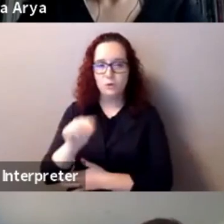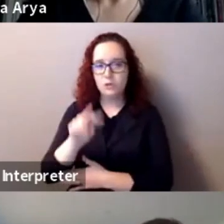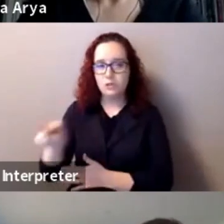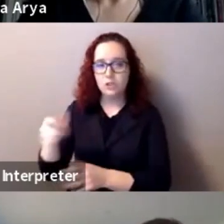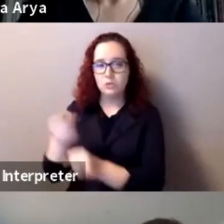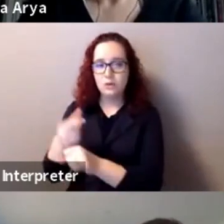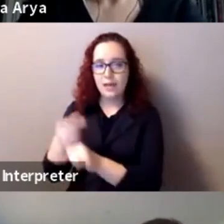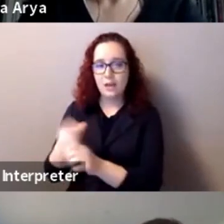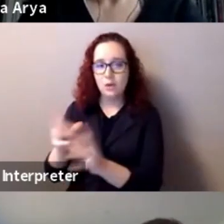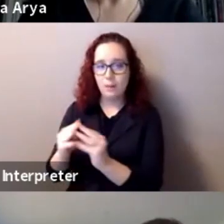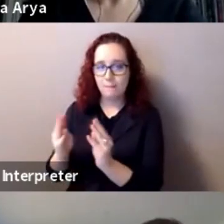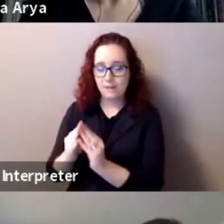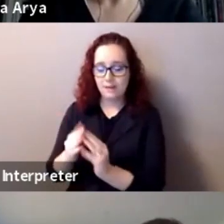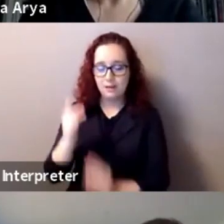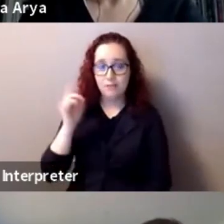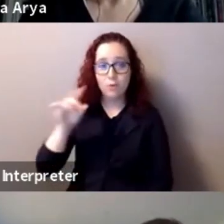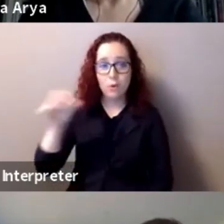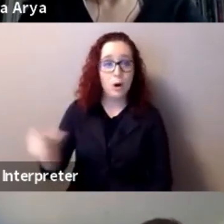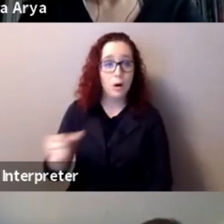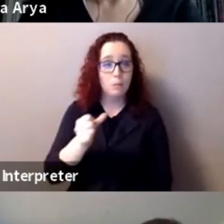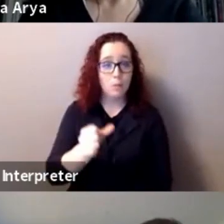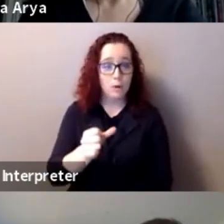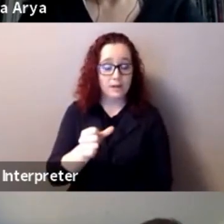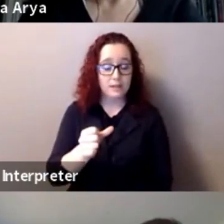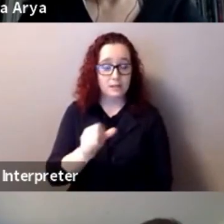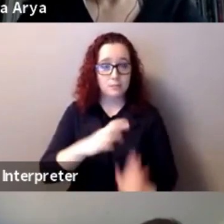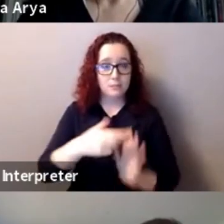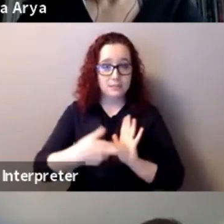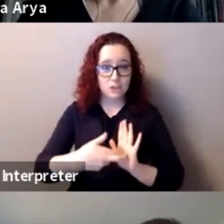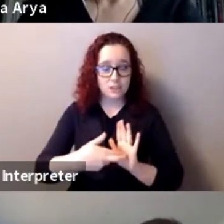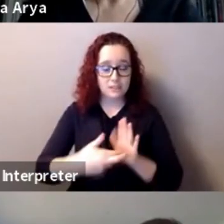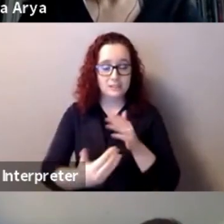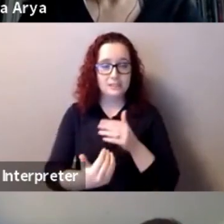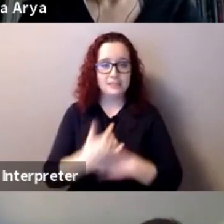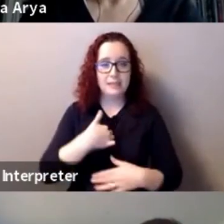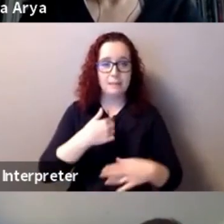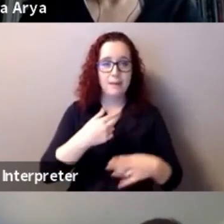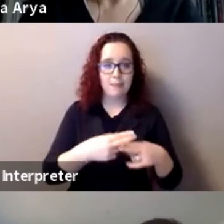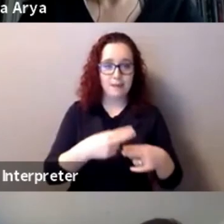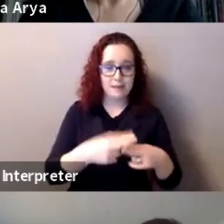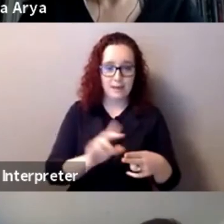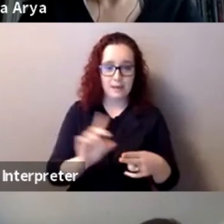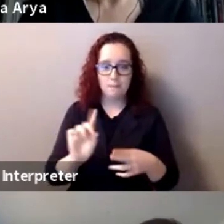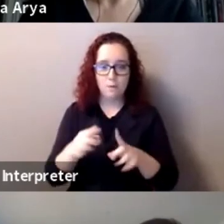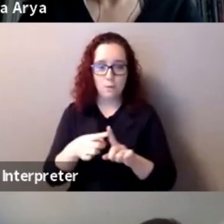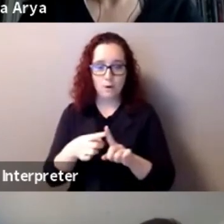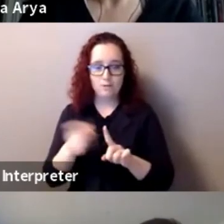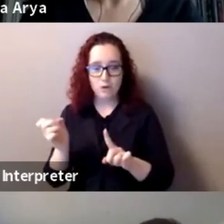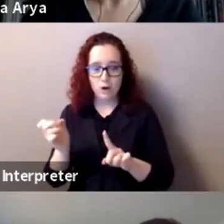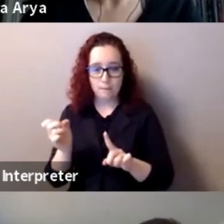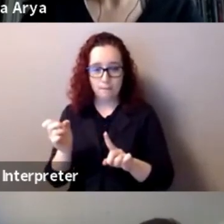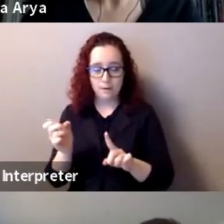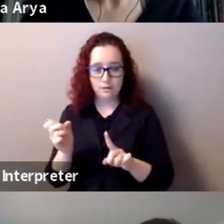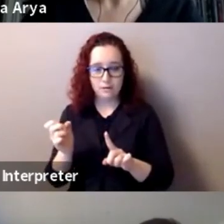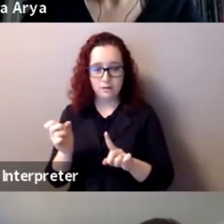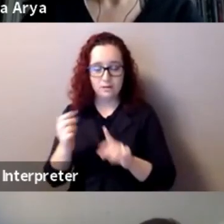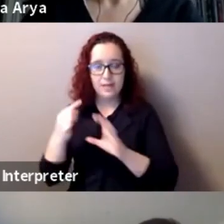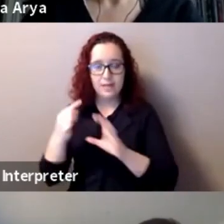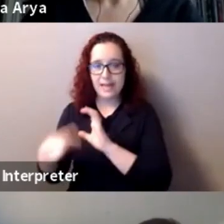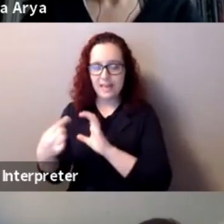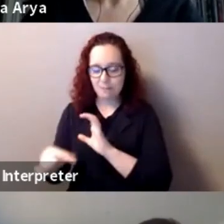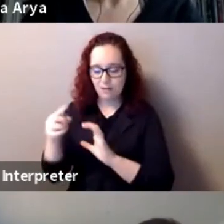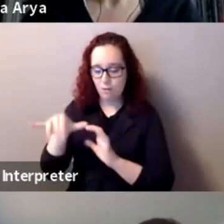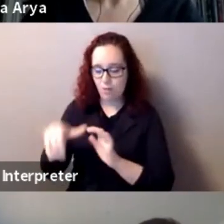for any of your appointed positions, do send me the name, the affiliation, and the email address once you know who that person is going to